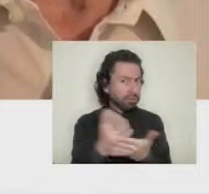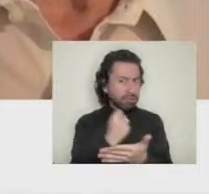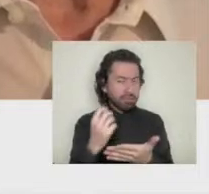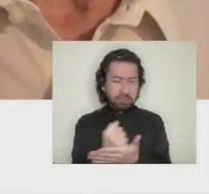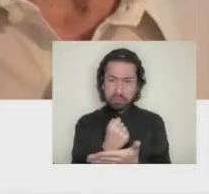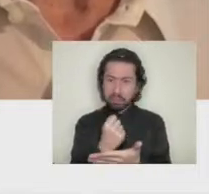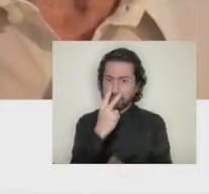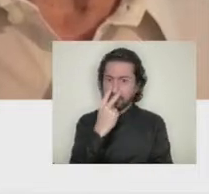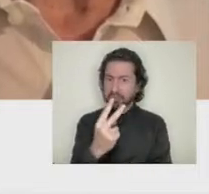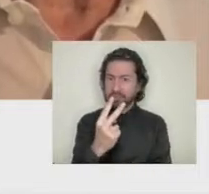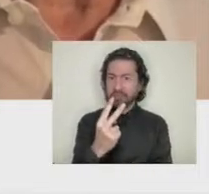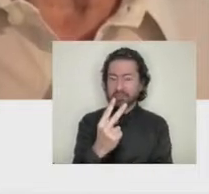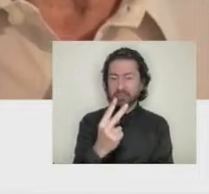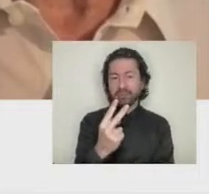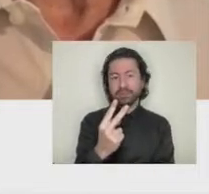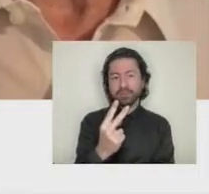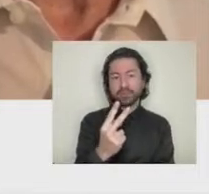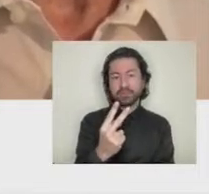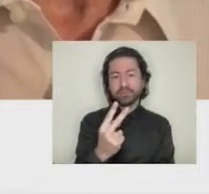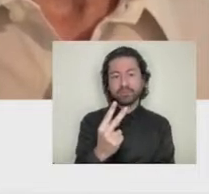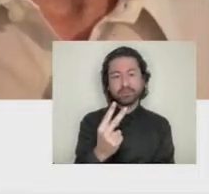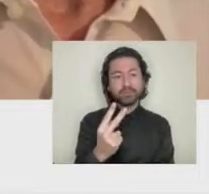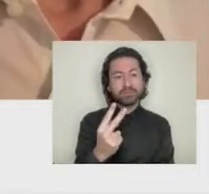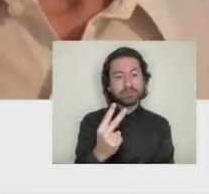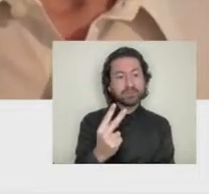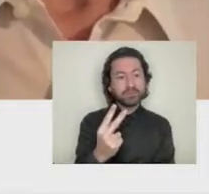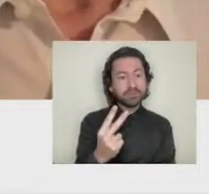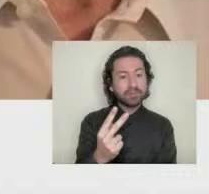killing people on a grand scale.